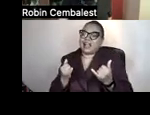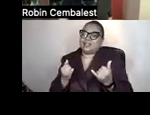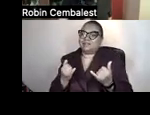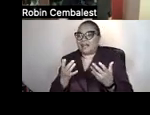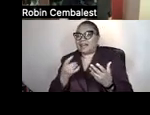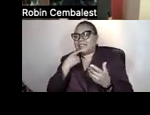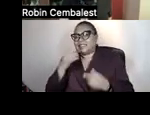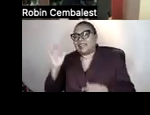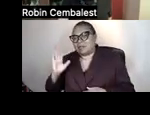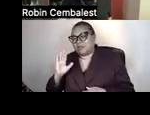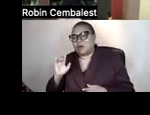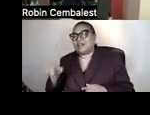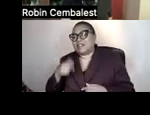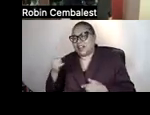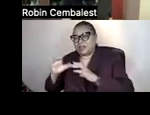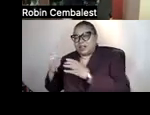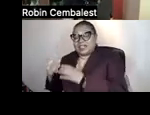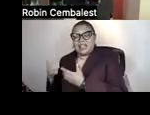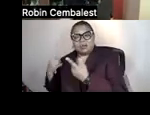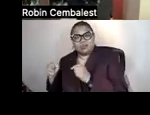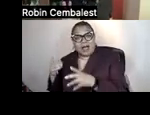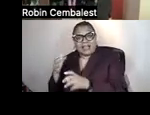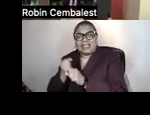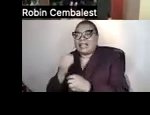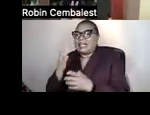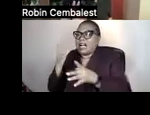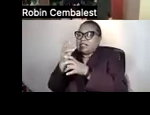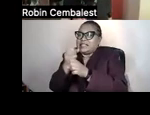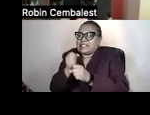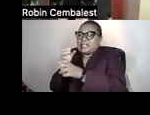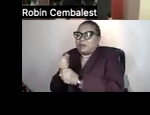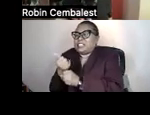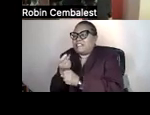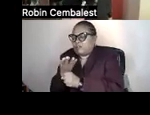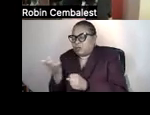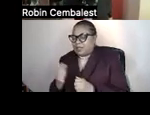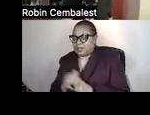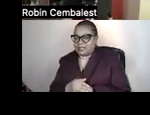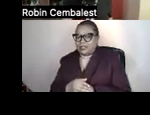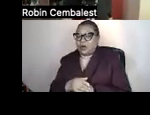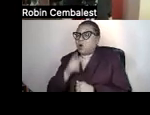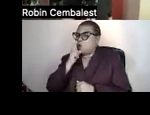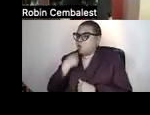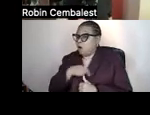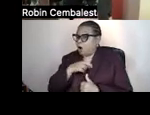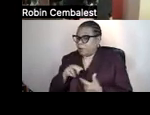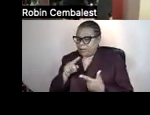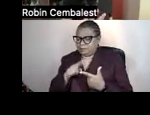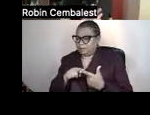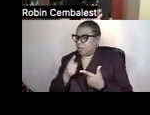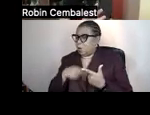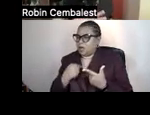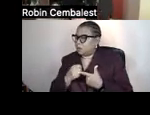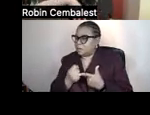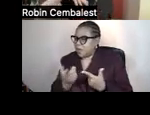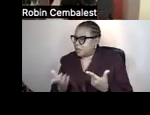of said earlier and in the other classes, what we're trying to get are summaries of a couple things. Who are we? What do we